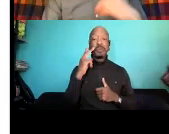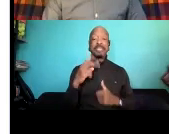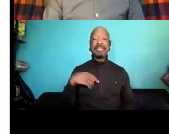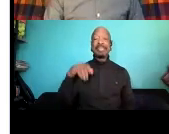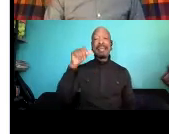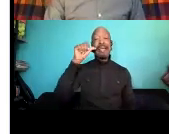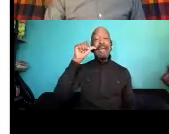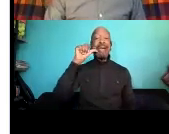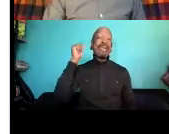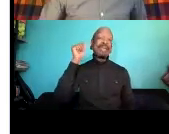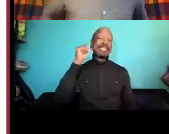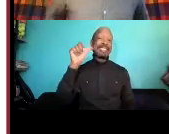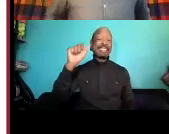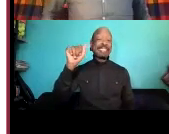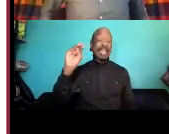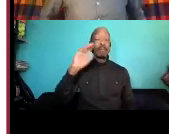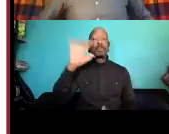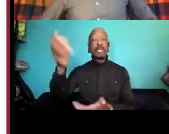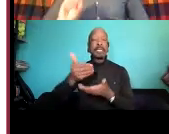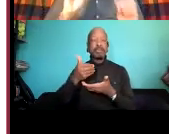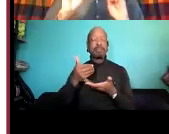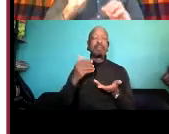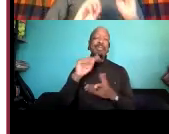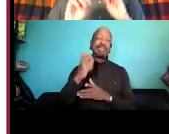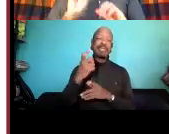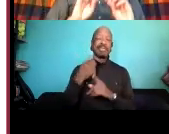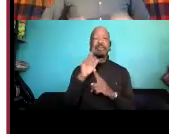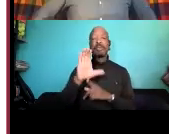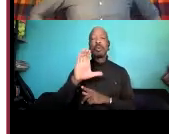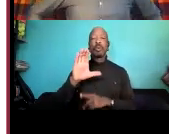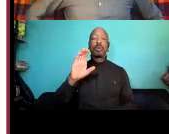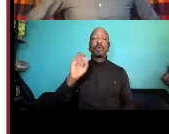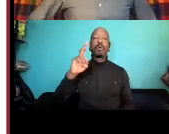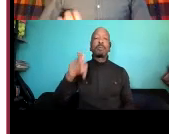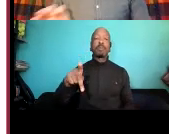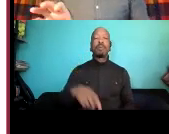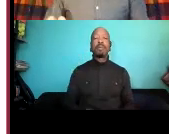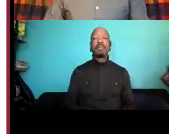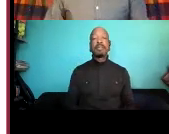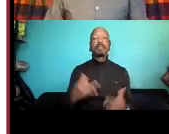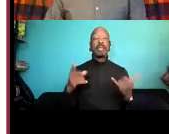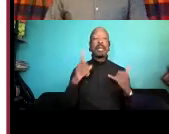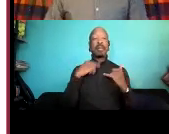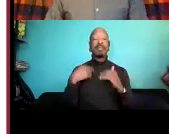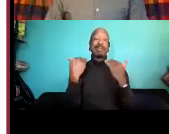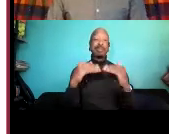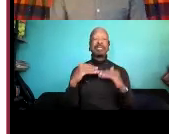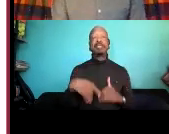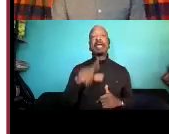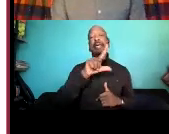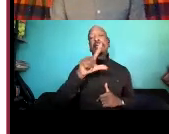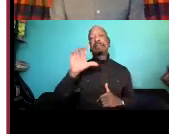to collect taxes from your cooperative. So I'm going to get more into the nitty gritty of limited liability companies